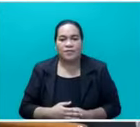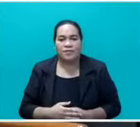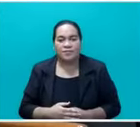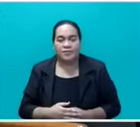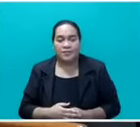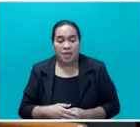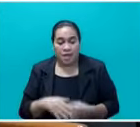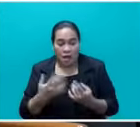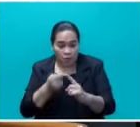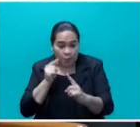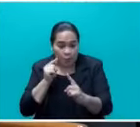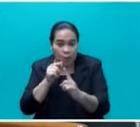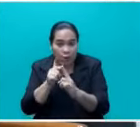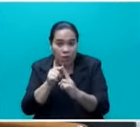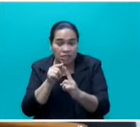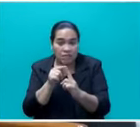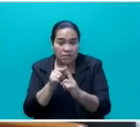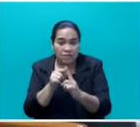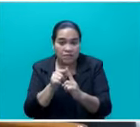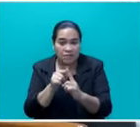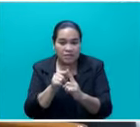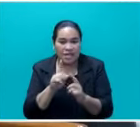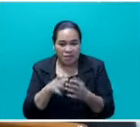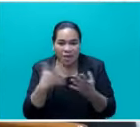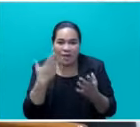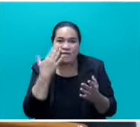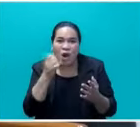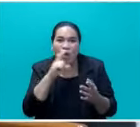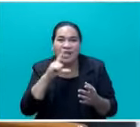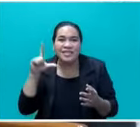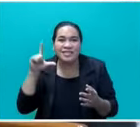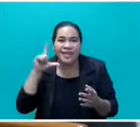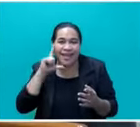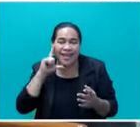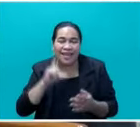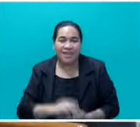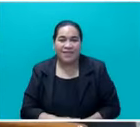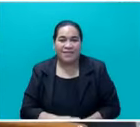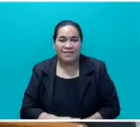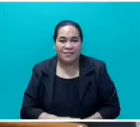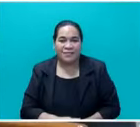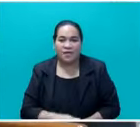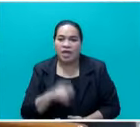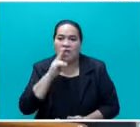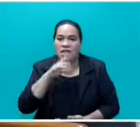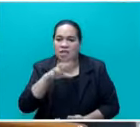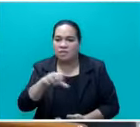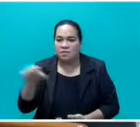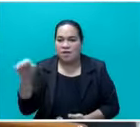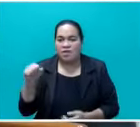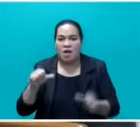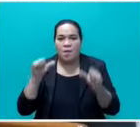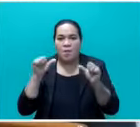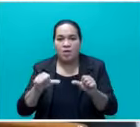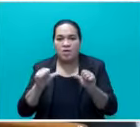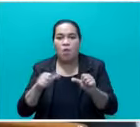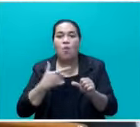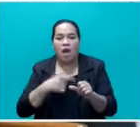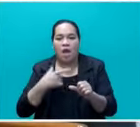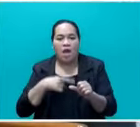the point that we just found out yesterday. The suspension by the President based on the advice of the